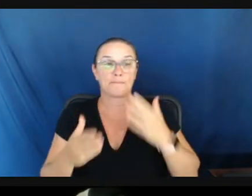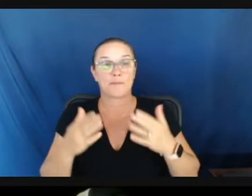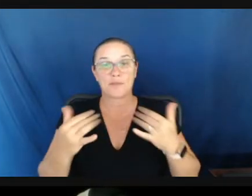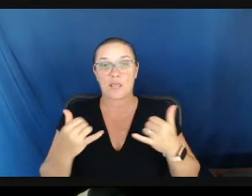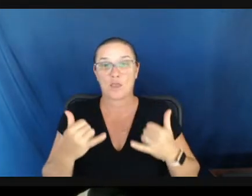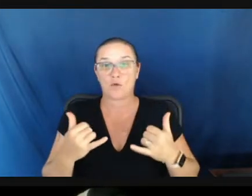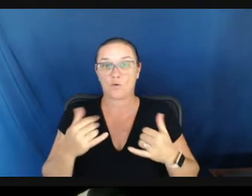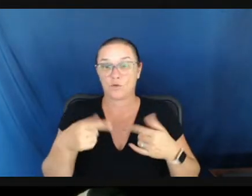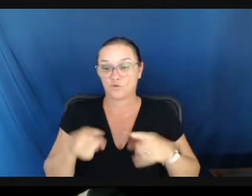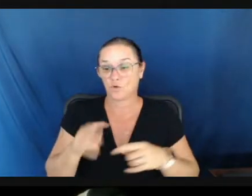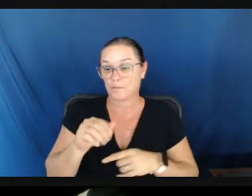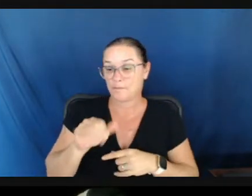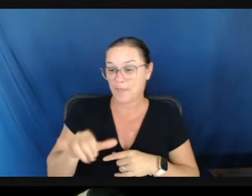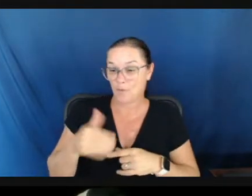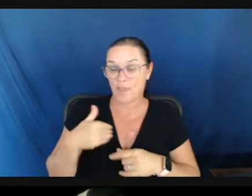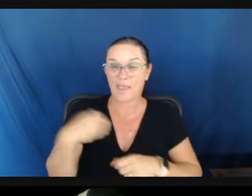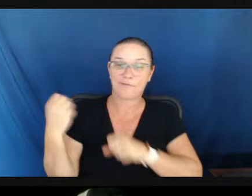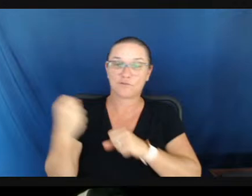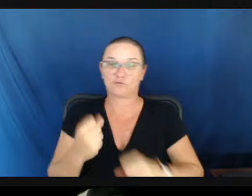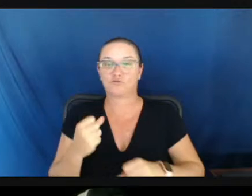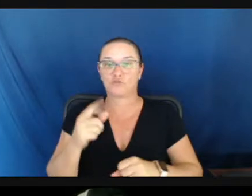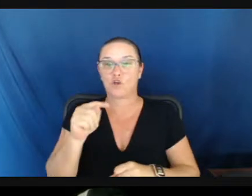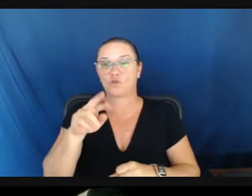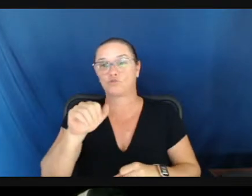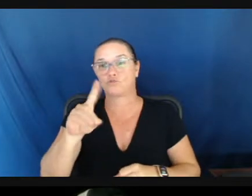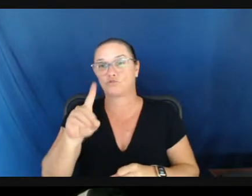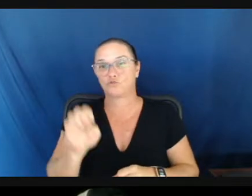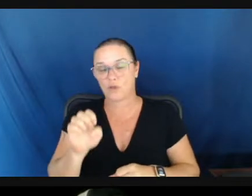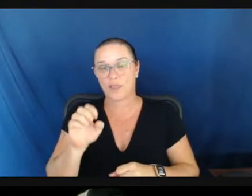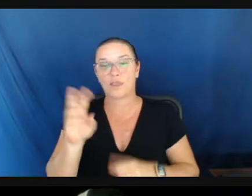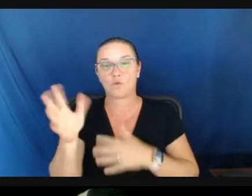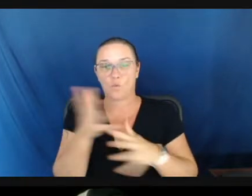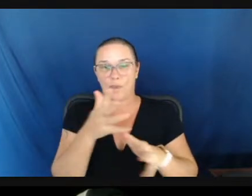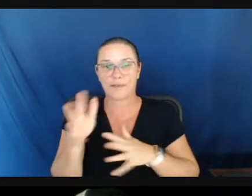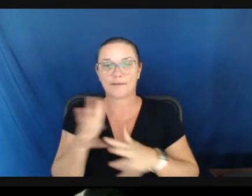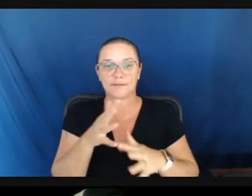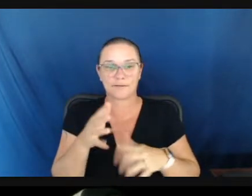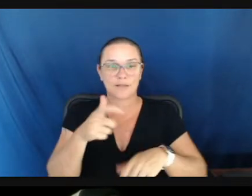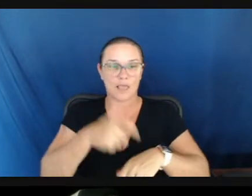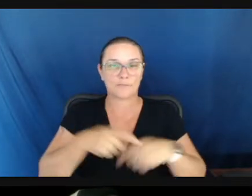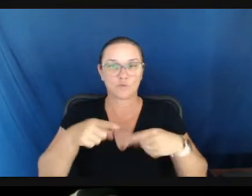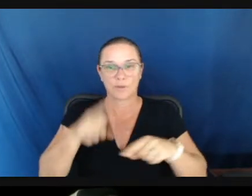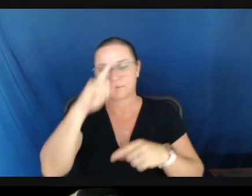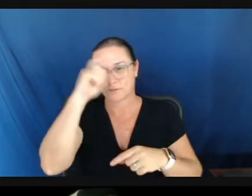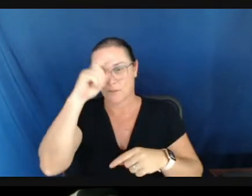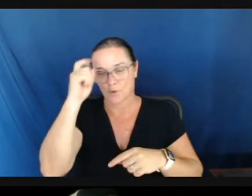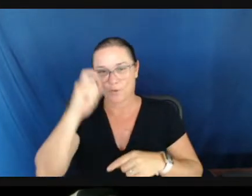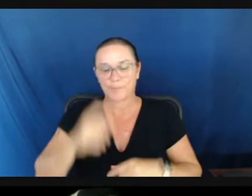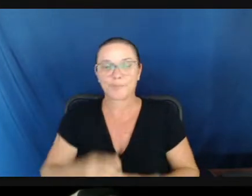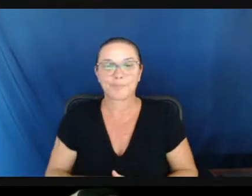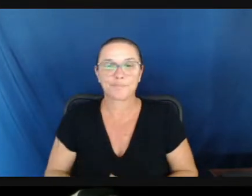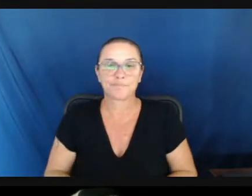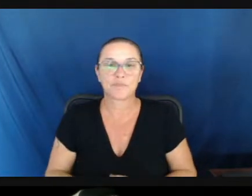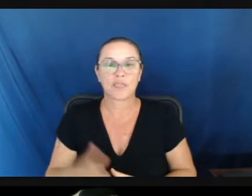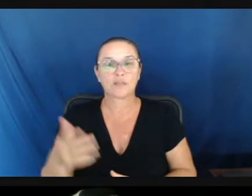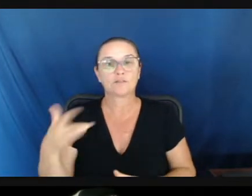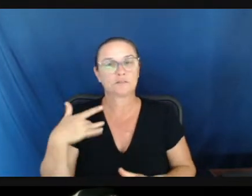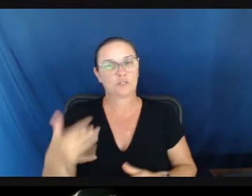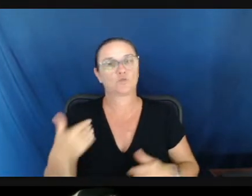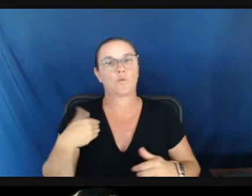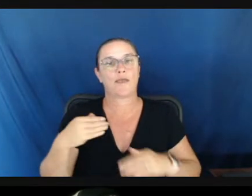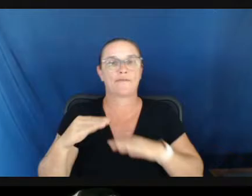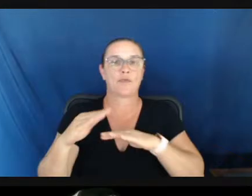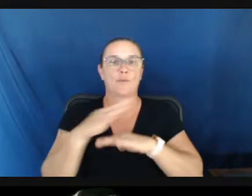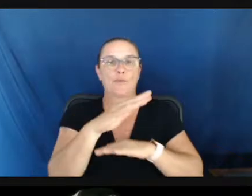pattern. So that is the norm here in our summer months, to have usually the trade